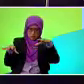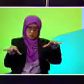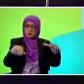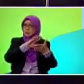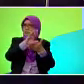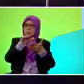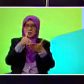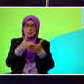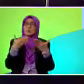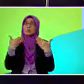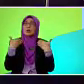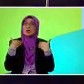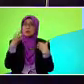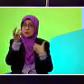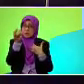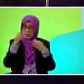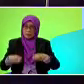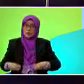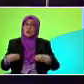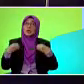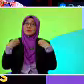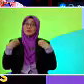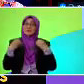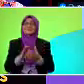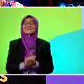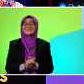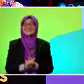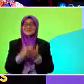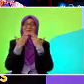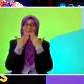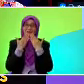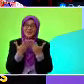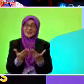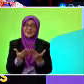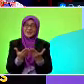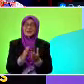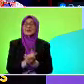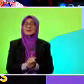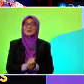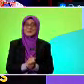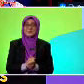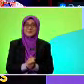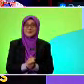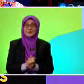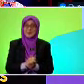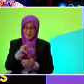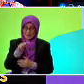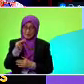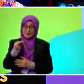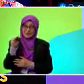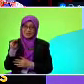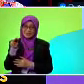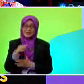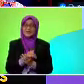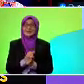distinguish the best and the goods of it, all right? So thank you again, Teacher Halina, and of course, congratulations to the pupils online for